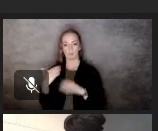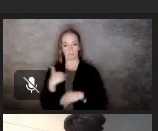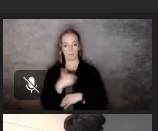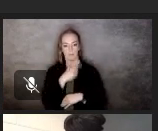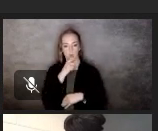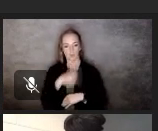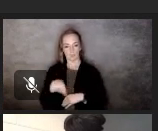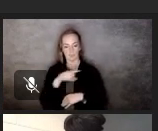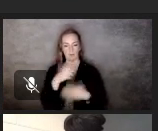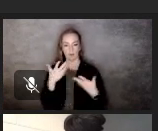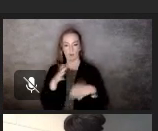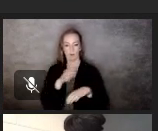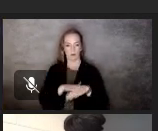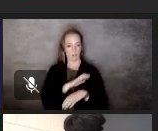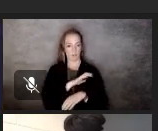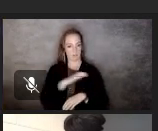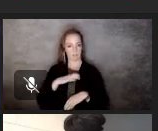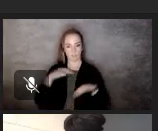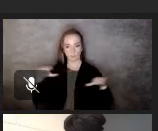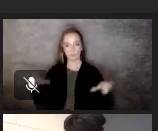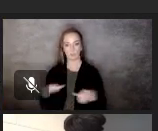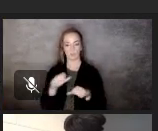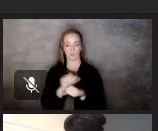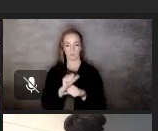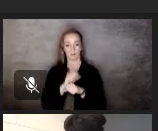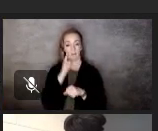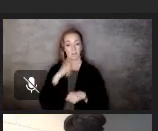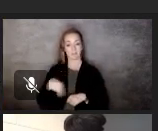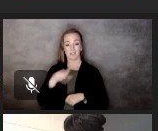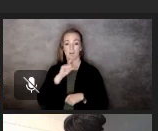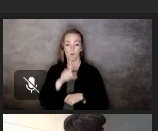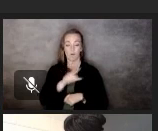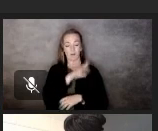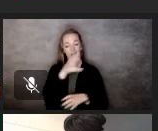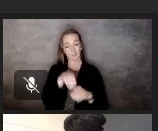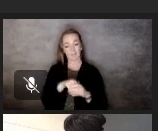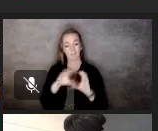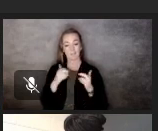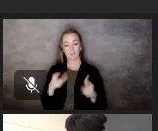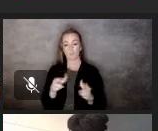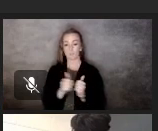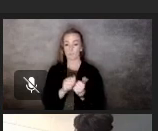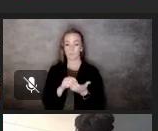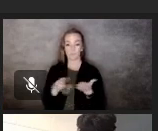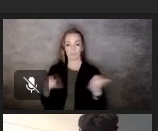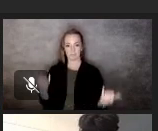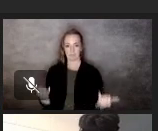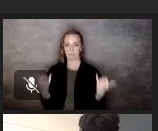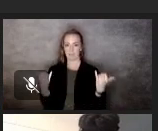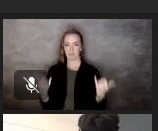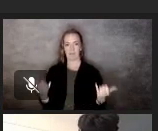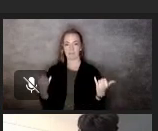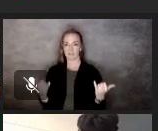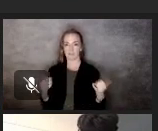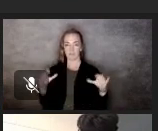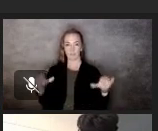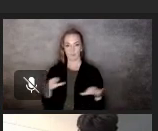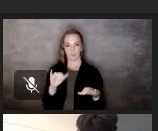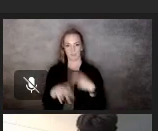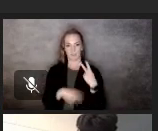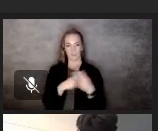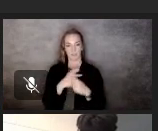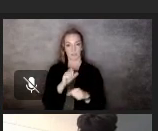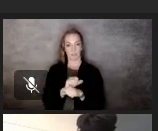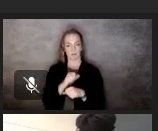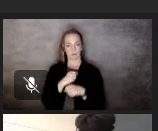doing the work, because they are in the classrooms with students today. doing this work. So just making sure